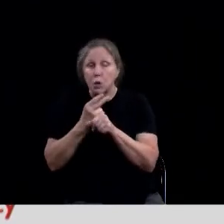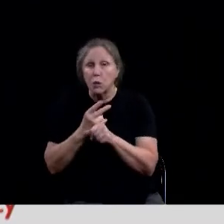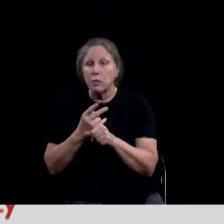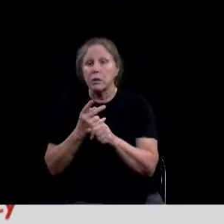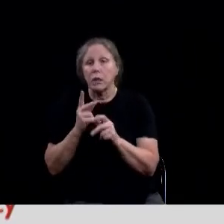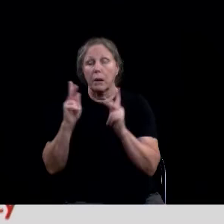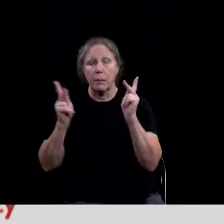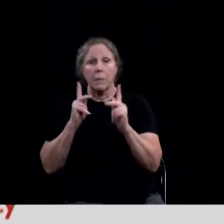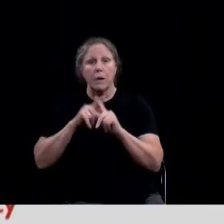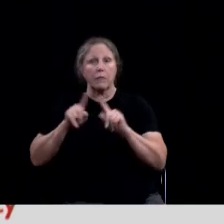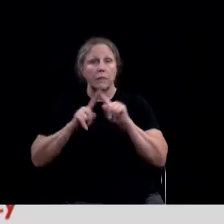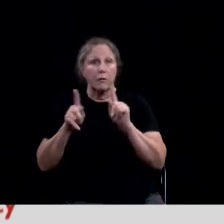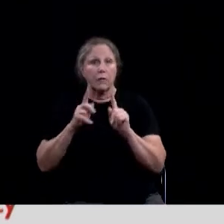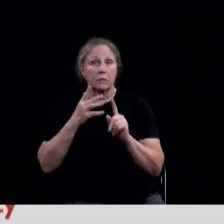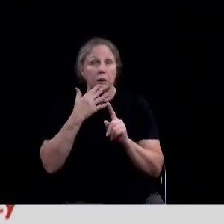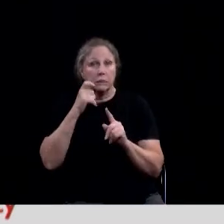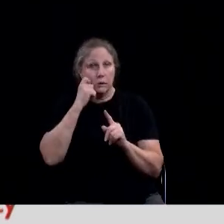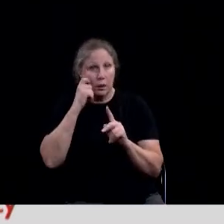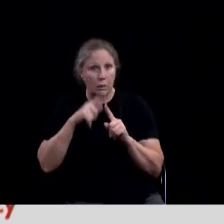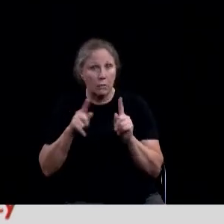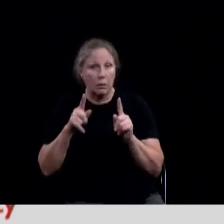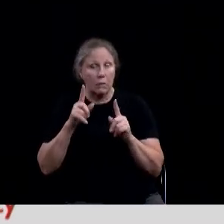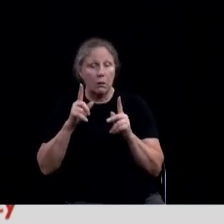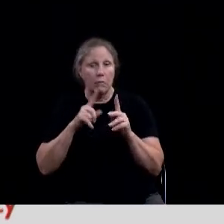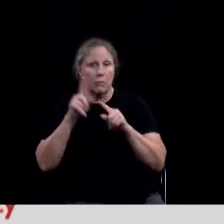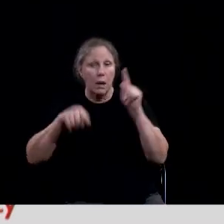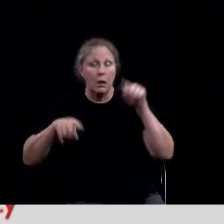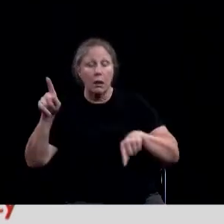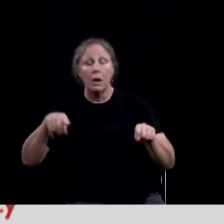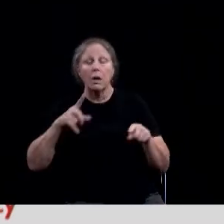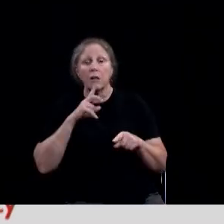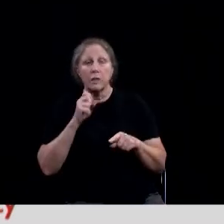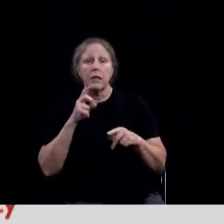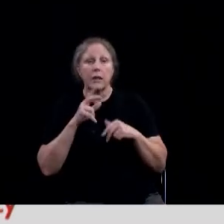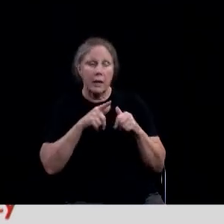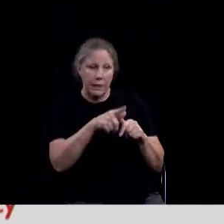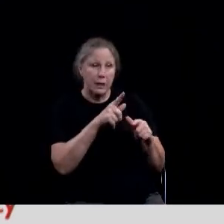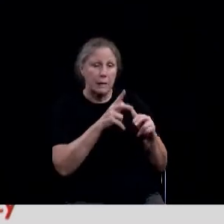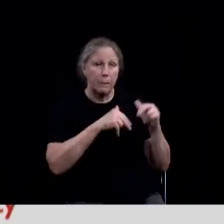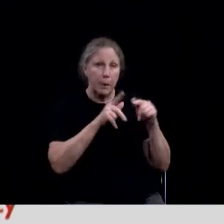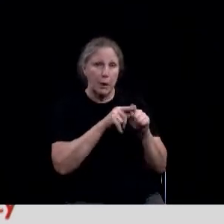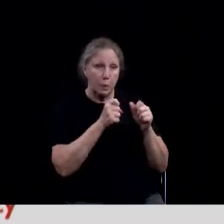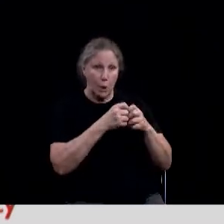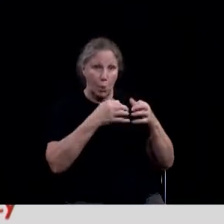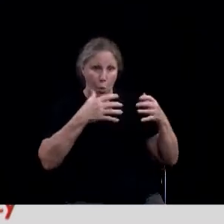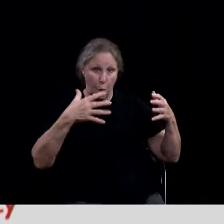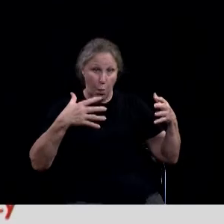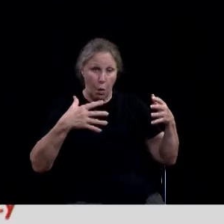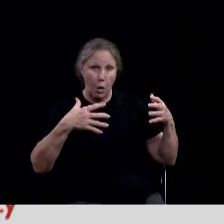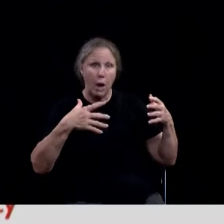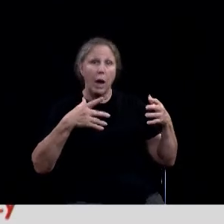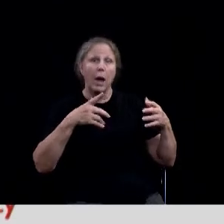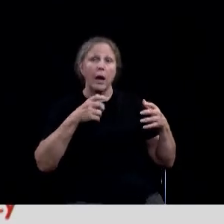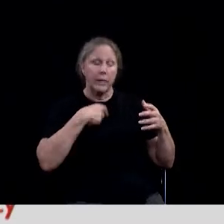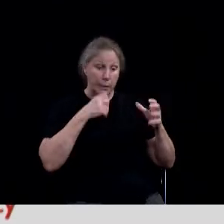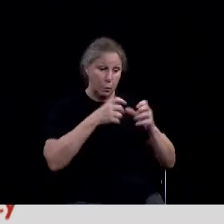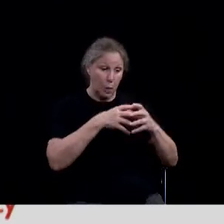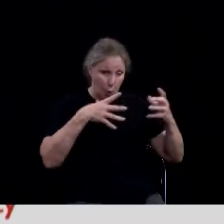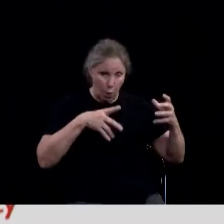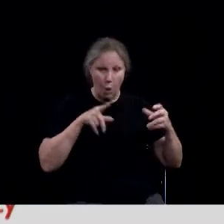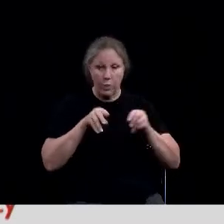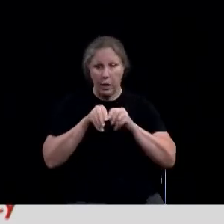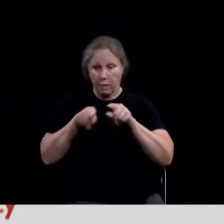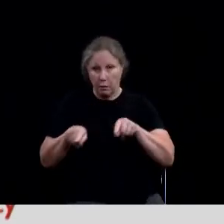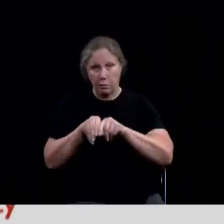because it's build as we grow. And in a community that is majority people of color, I think